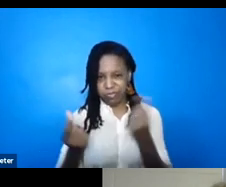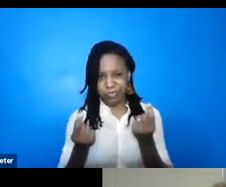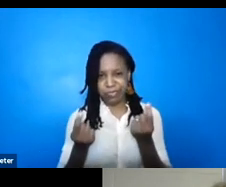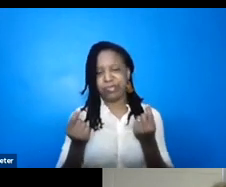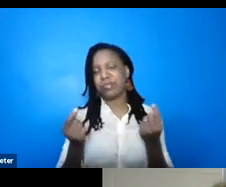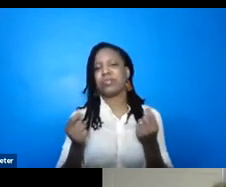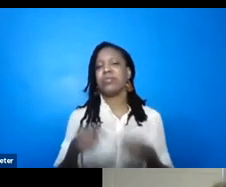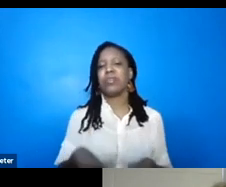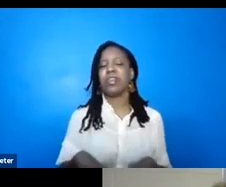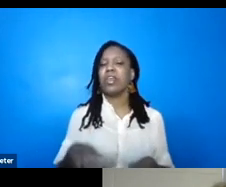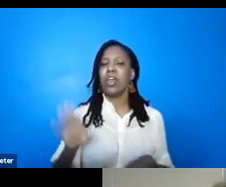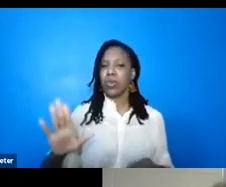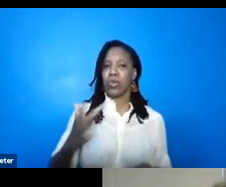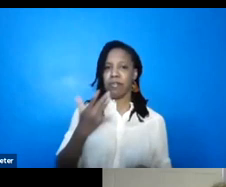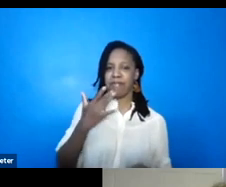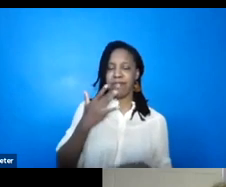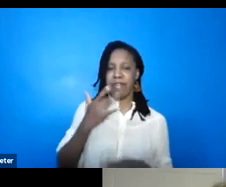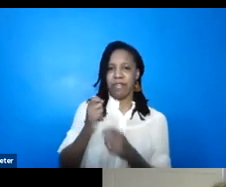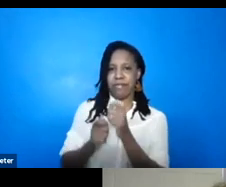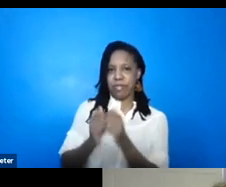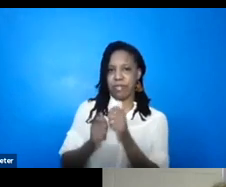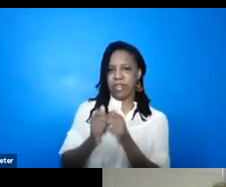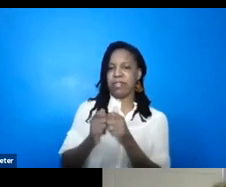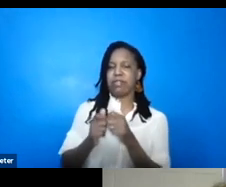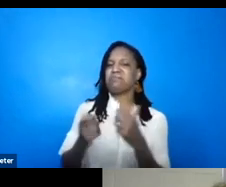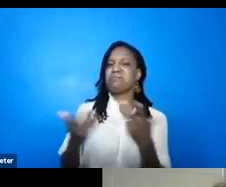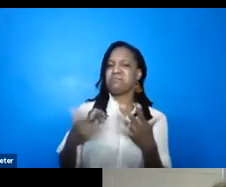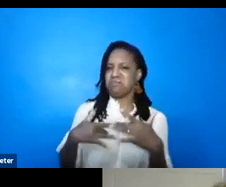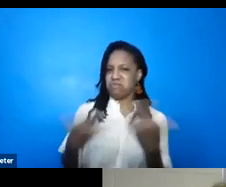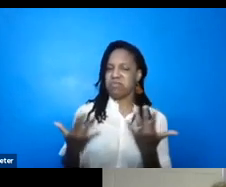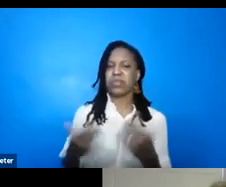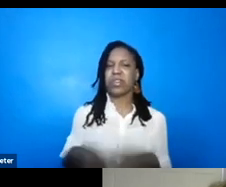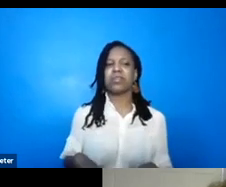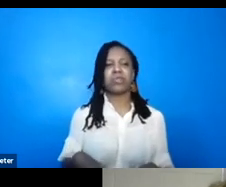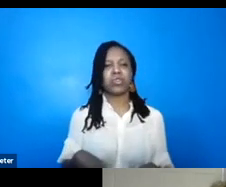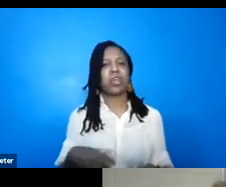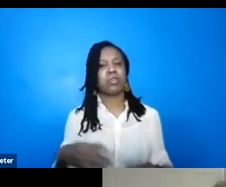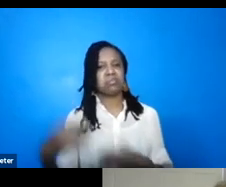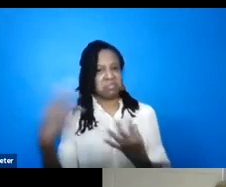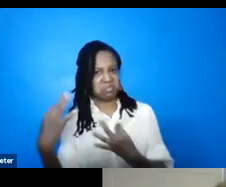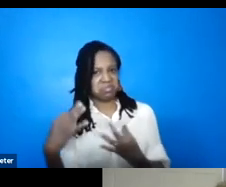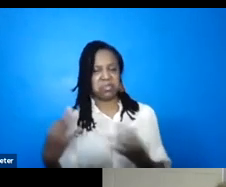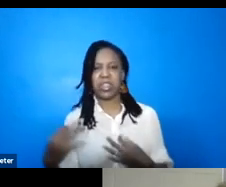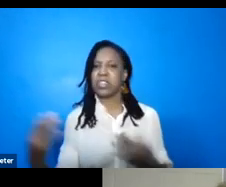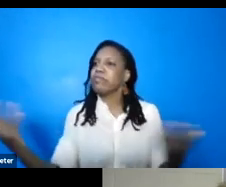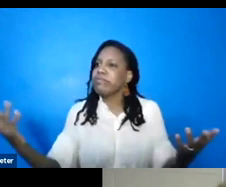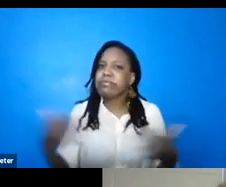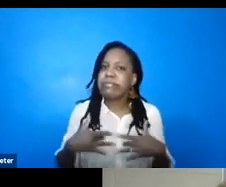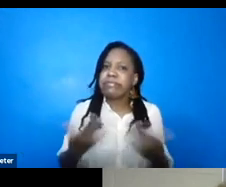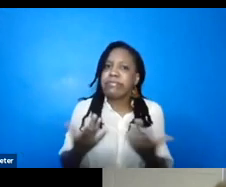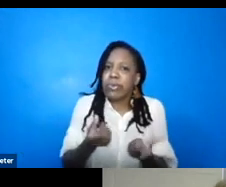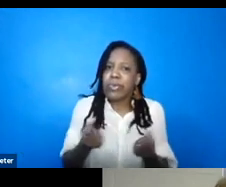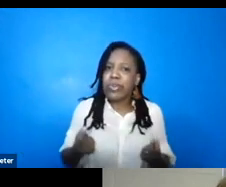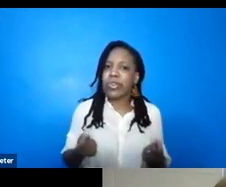doing? And you'll find most of the video games that our young people watch today, it's about, again, this hyper masculine identity where you gotta